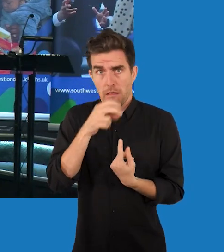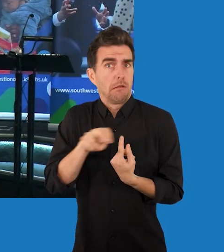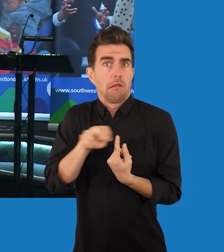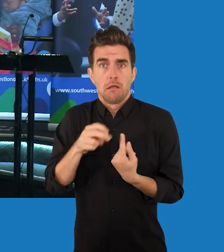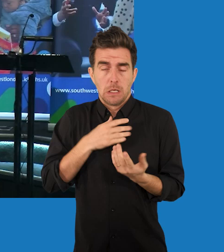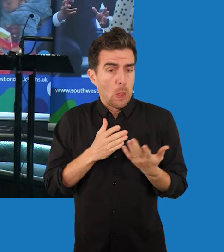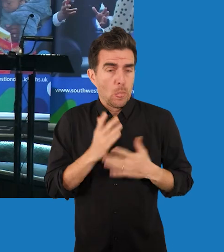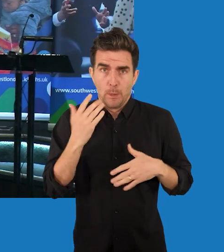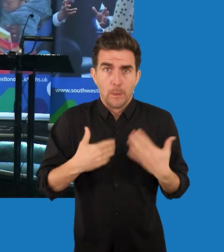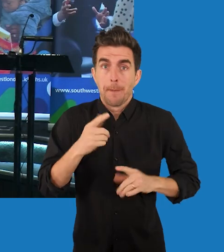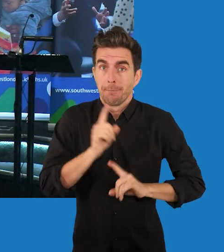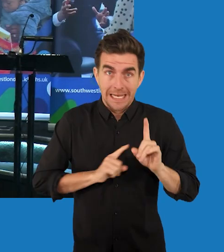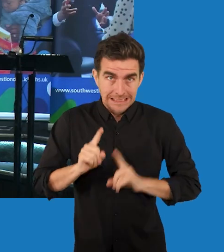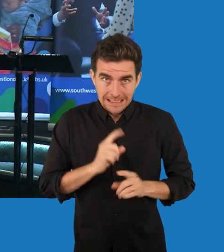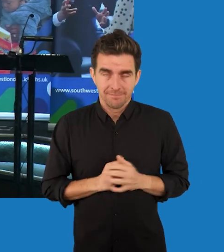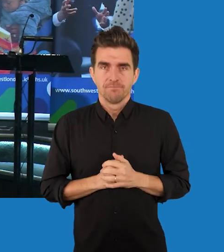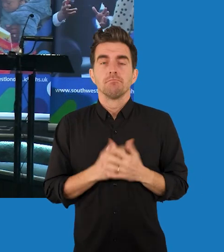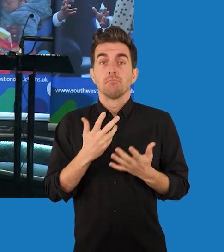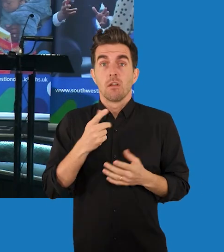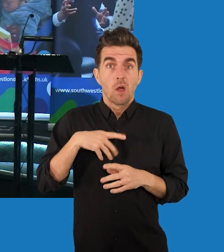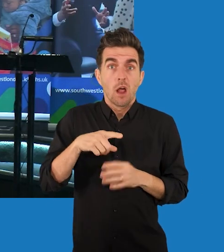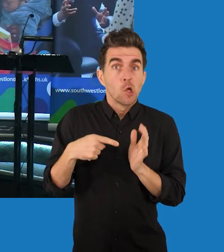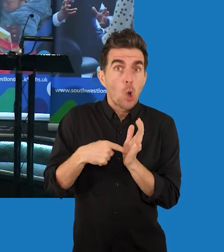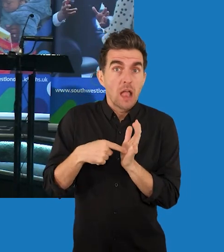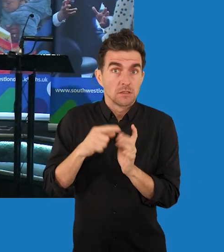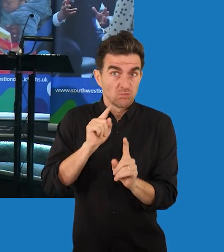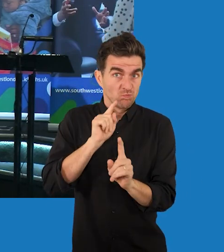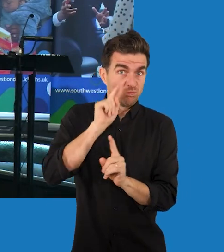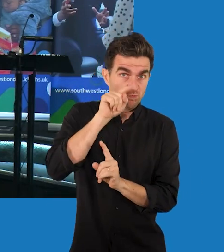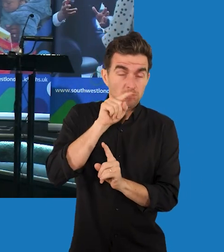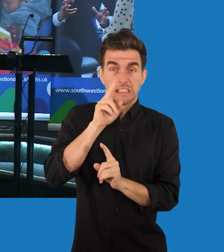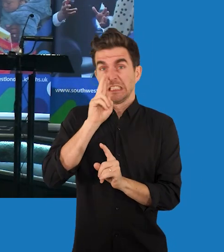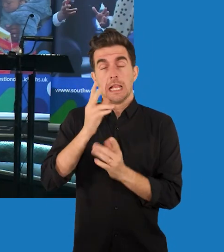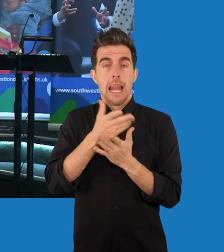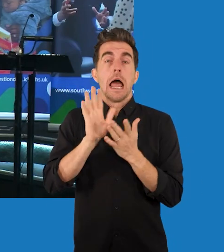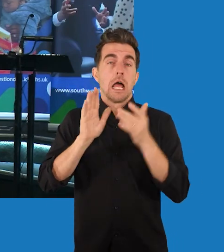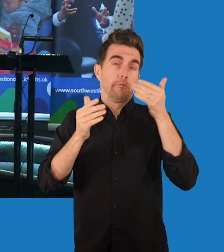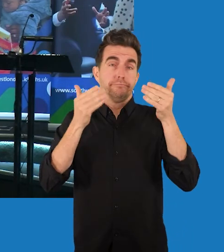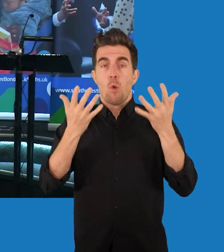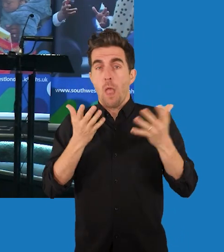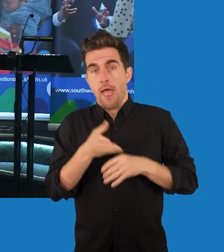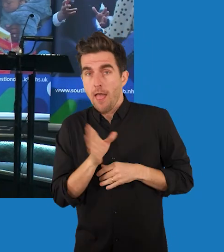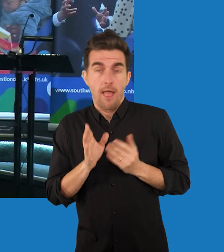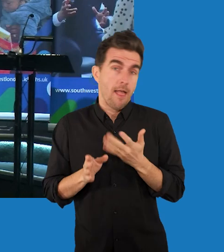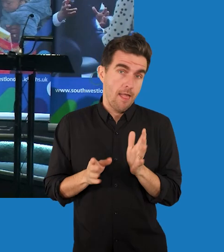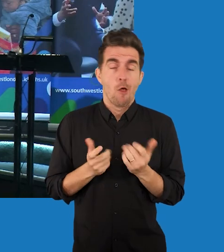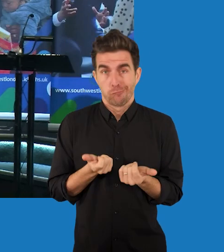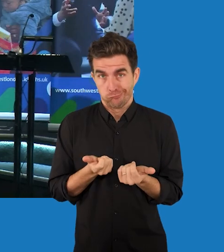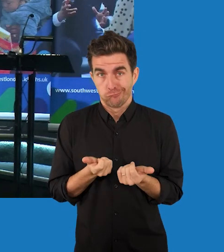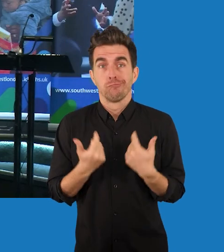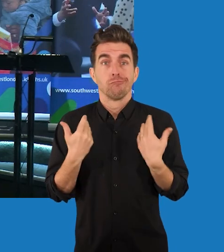do that as the meeting progresses. The bathrooms are through that door and to the right, well